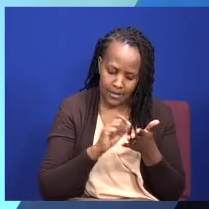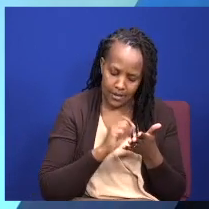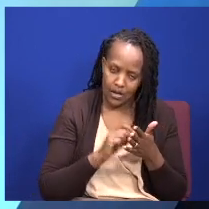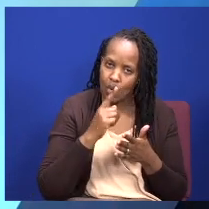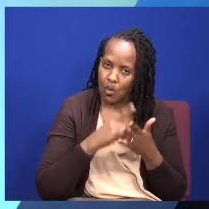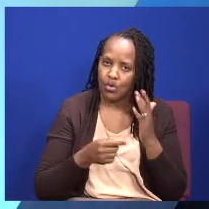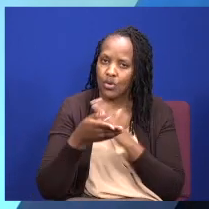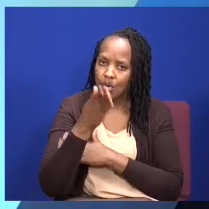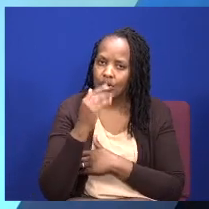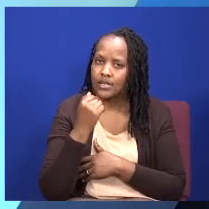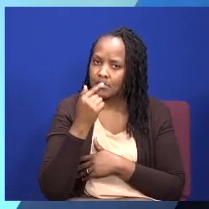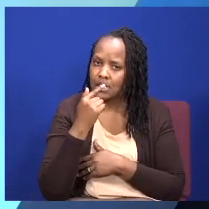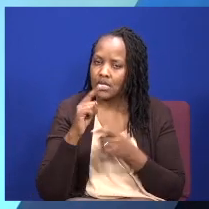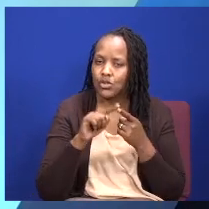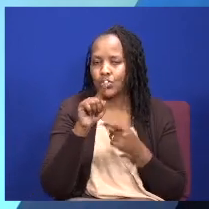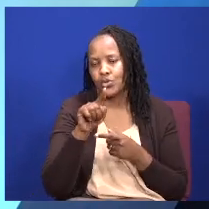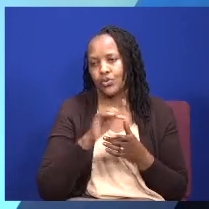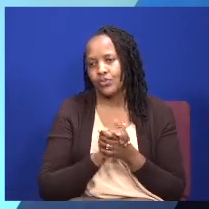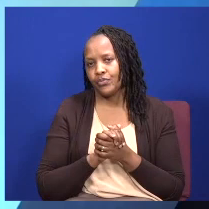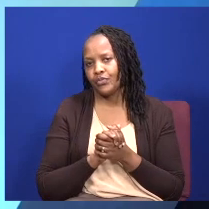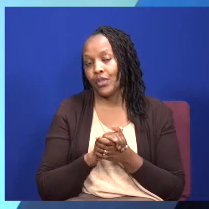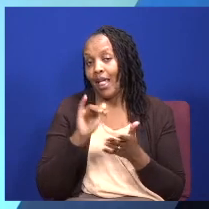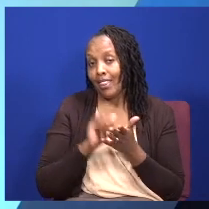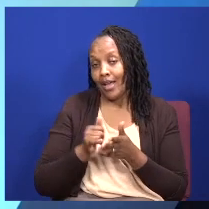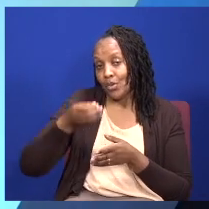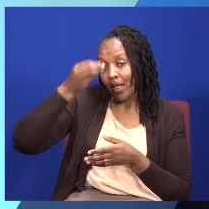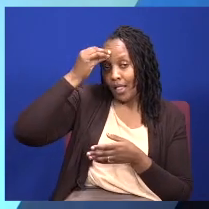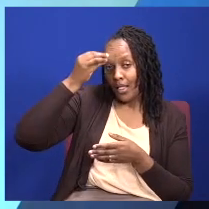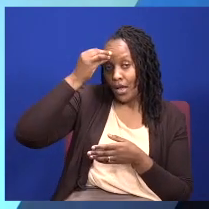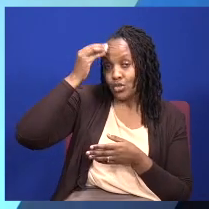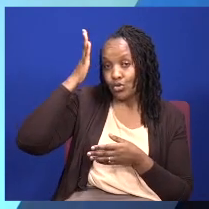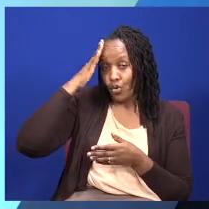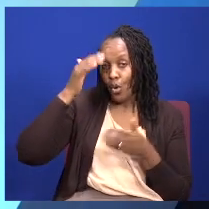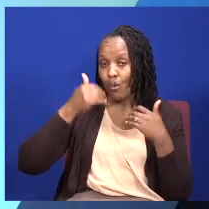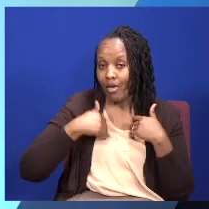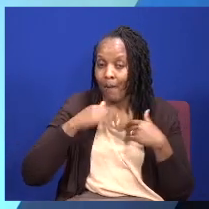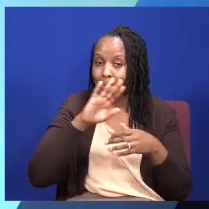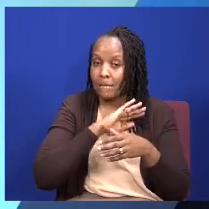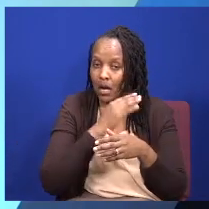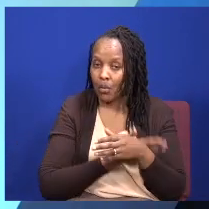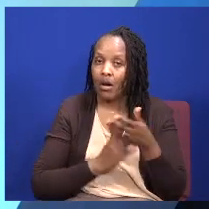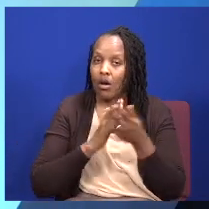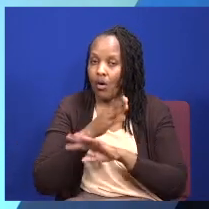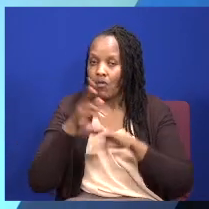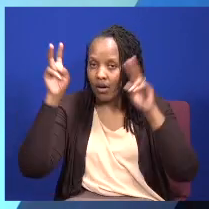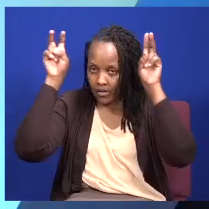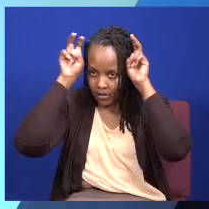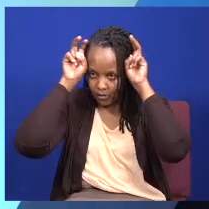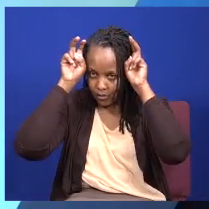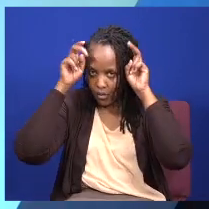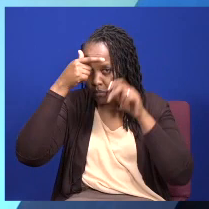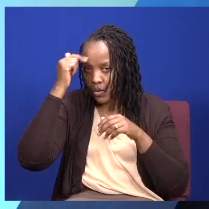along, just building along our lesson today so that we learn to know that we have power over the devil because we have Jesus Christ in our